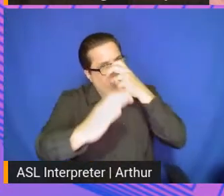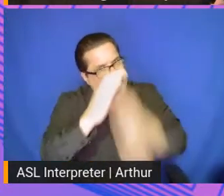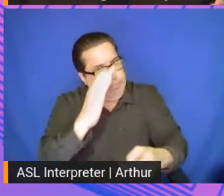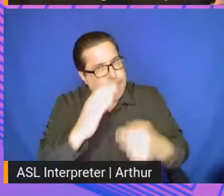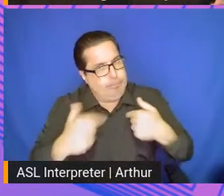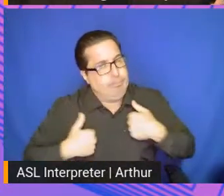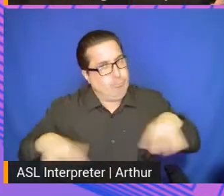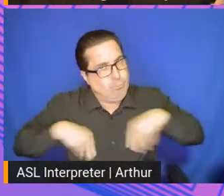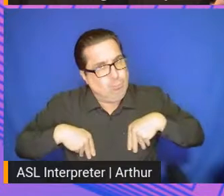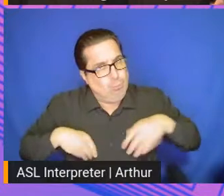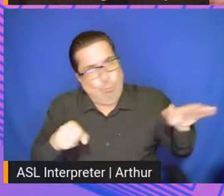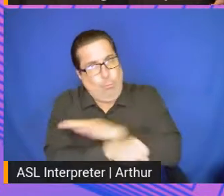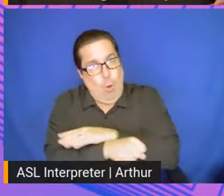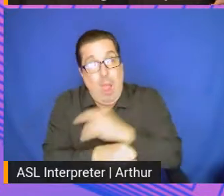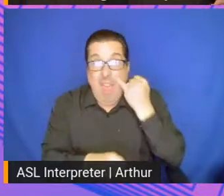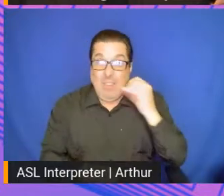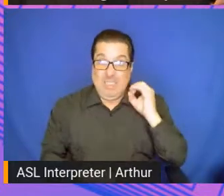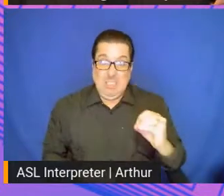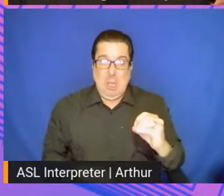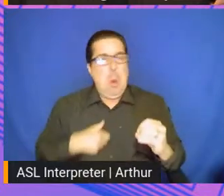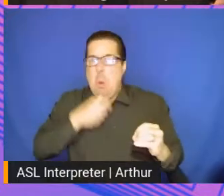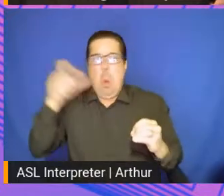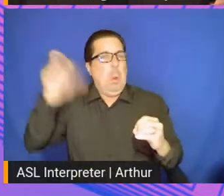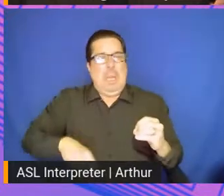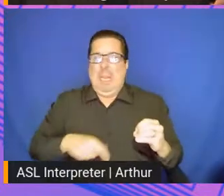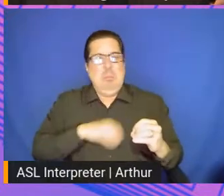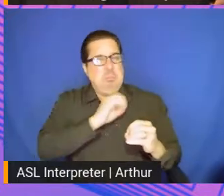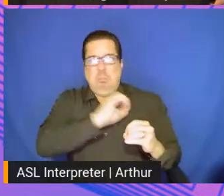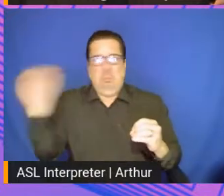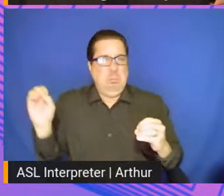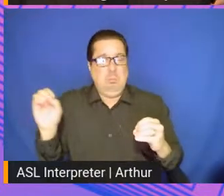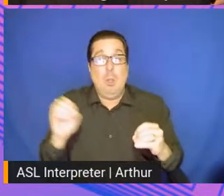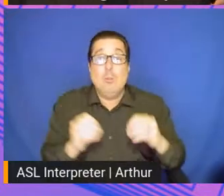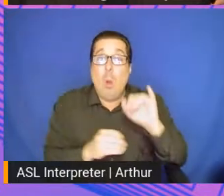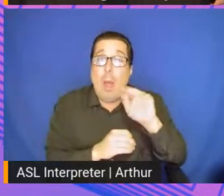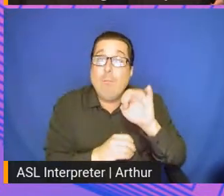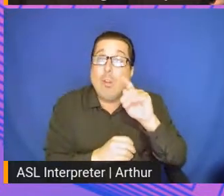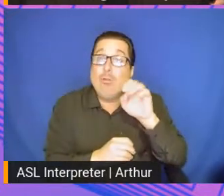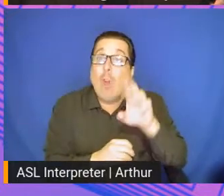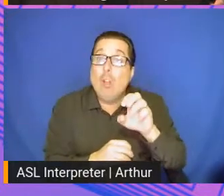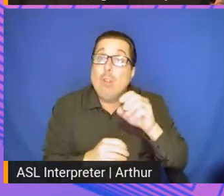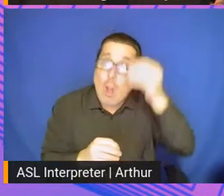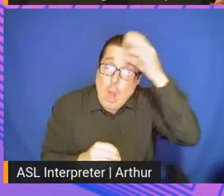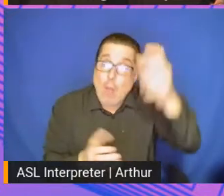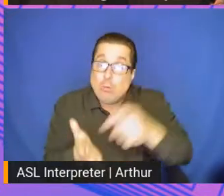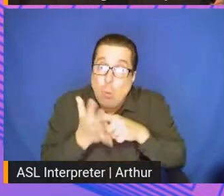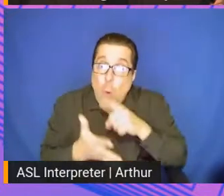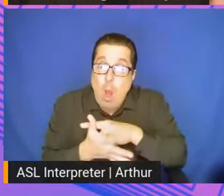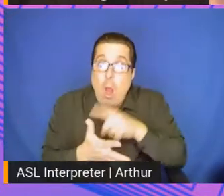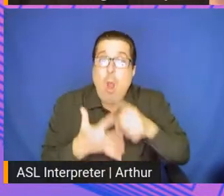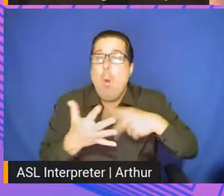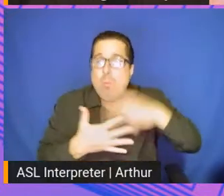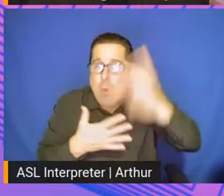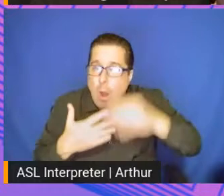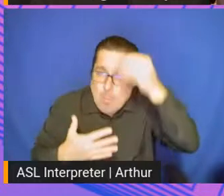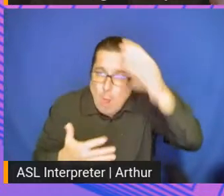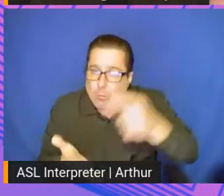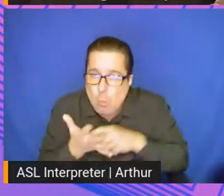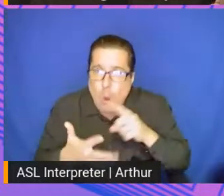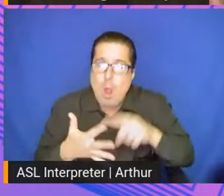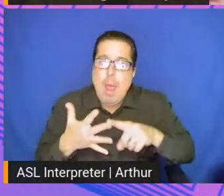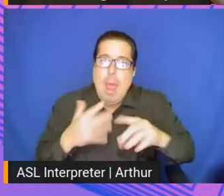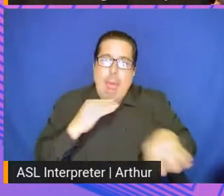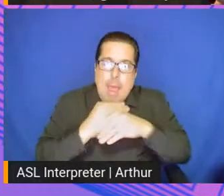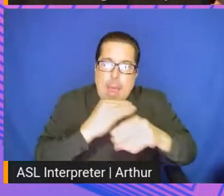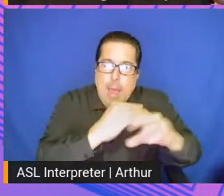obviously you need none. So infrastructure knowledge required, programming knowledge required, extensibility, the